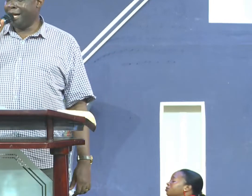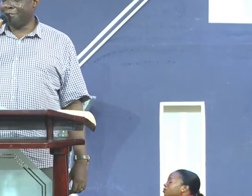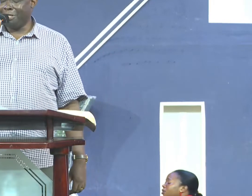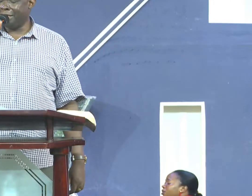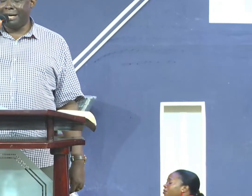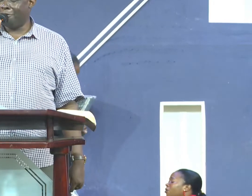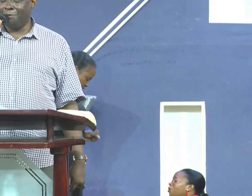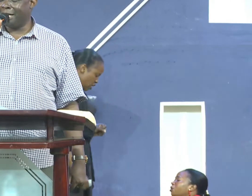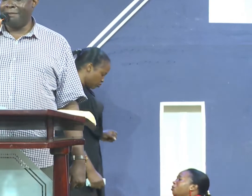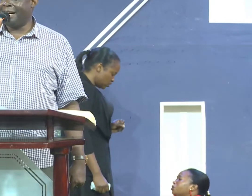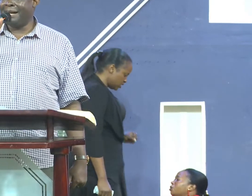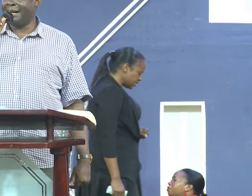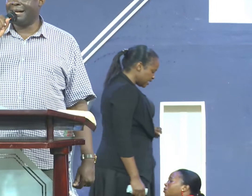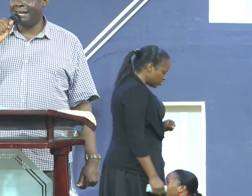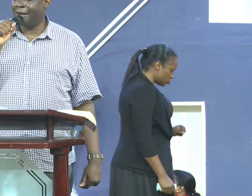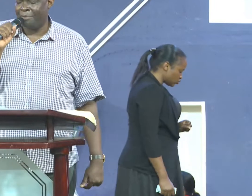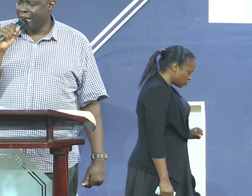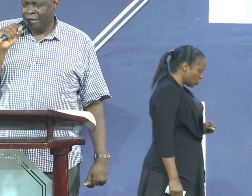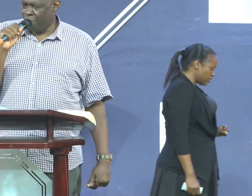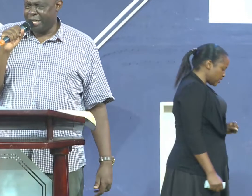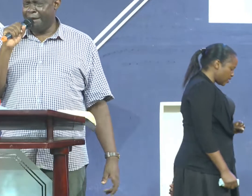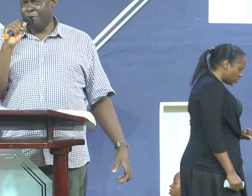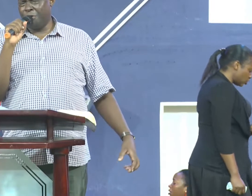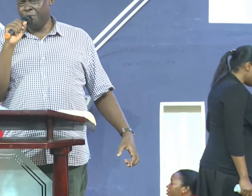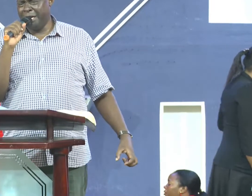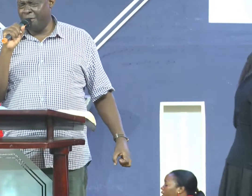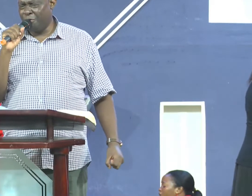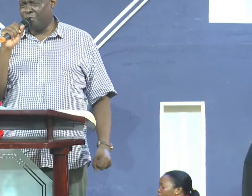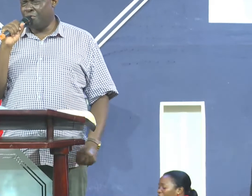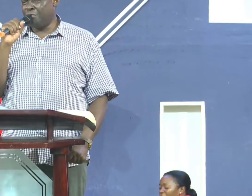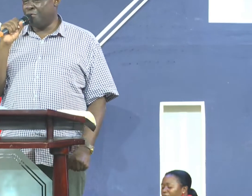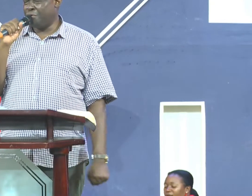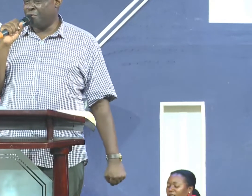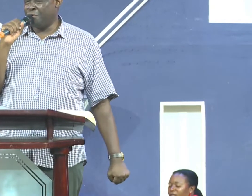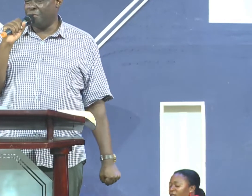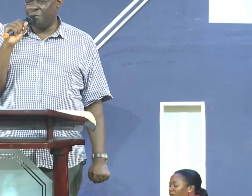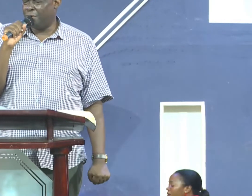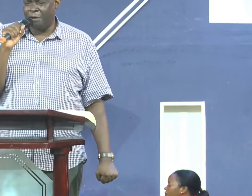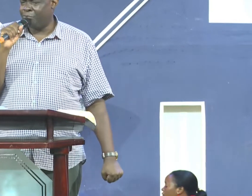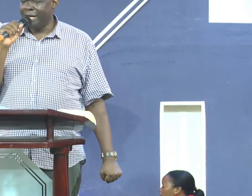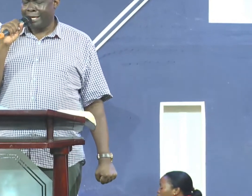ebiseera ebyatwetako mukama mukama okomyewo